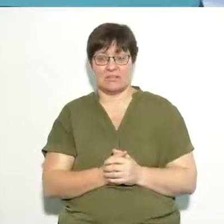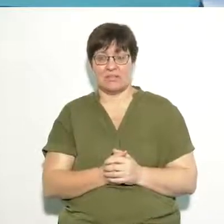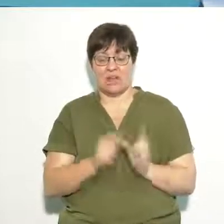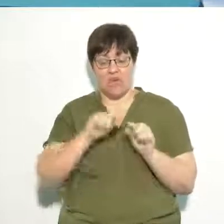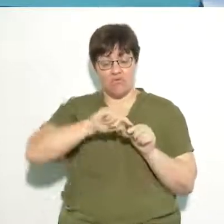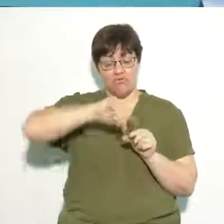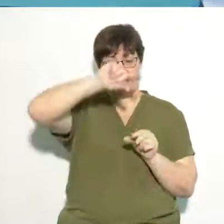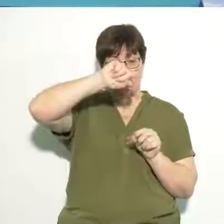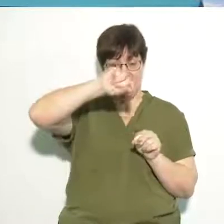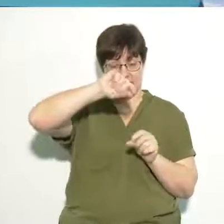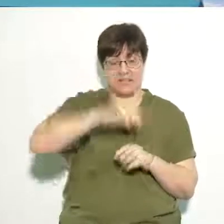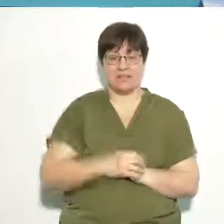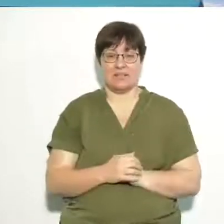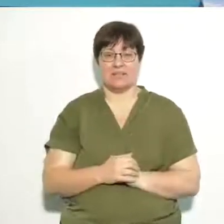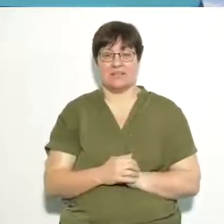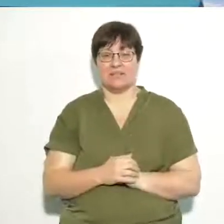rectangles,